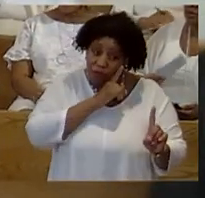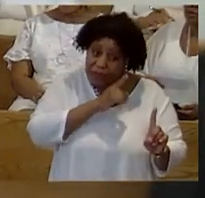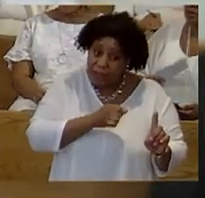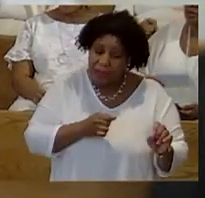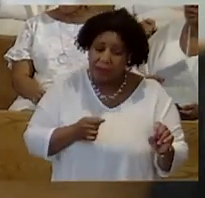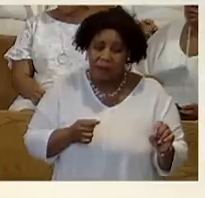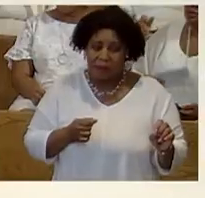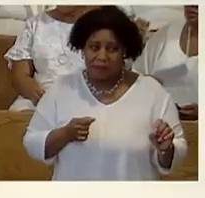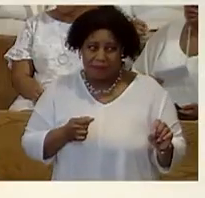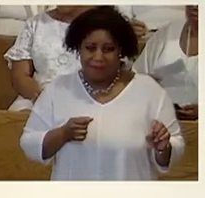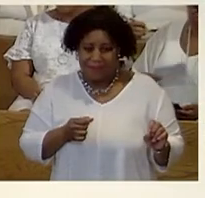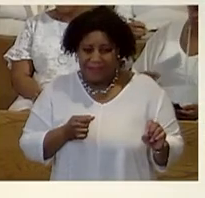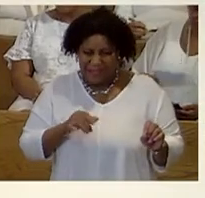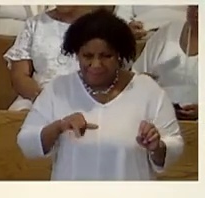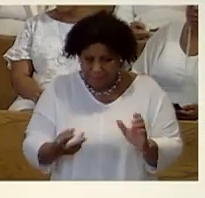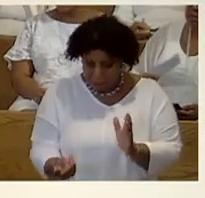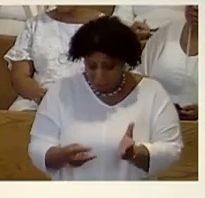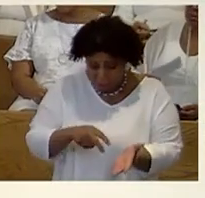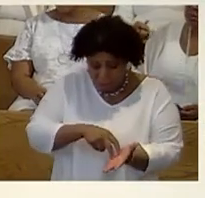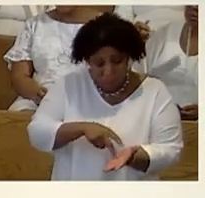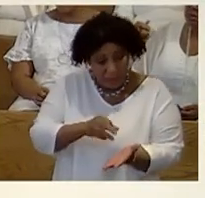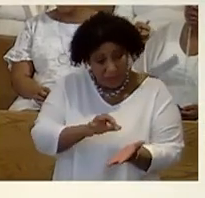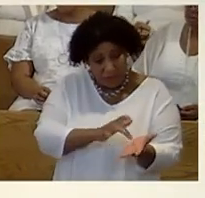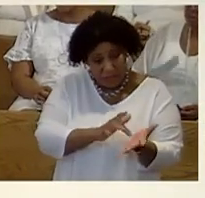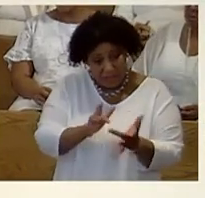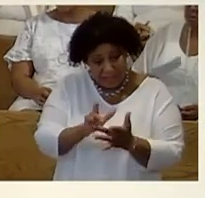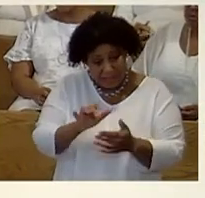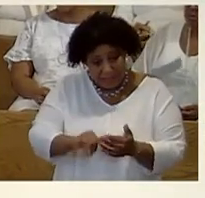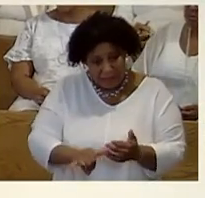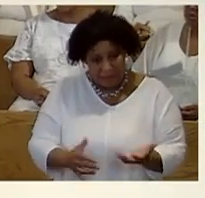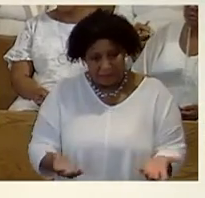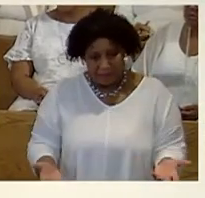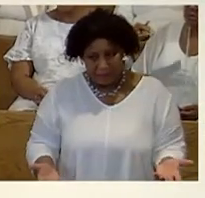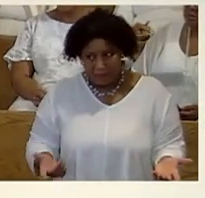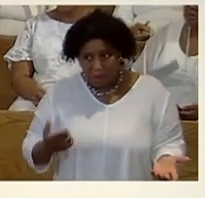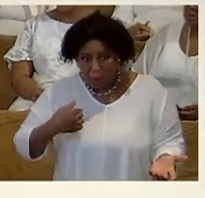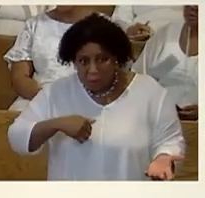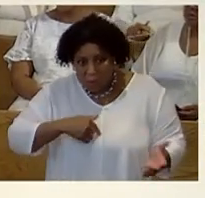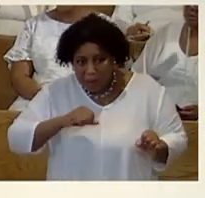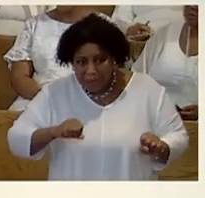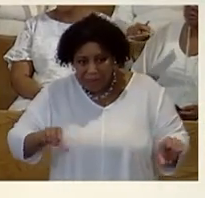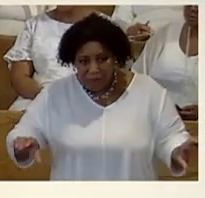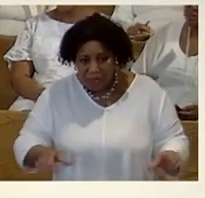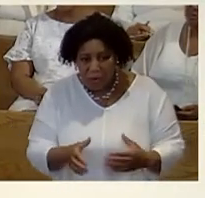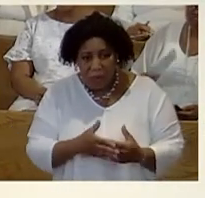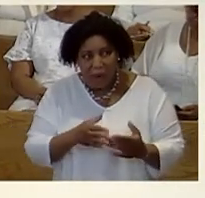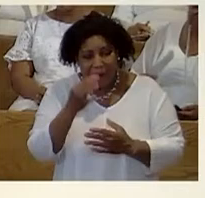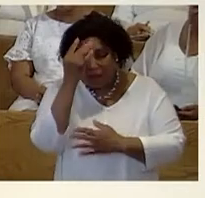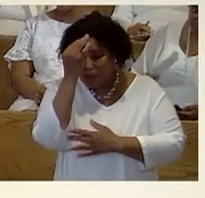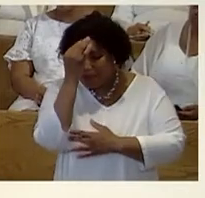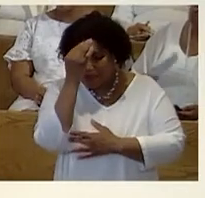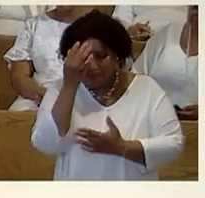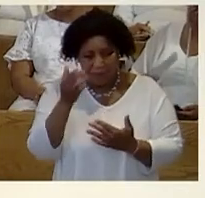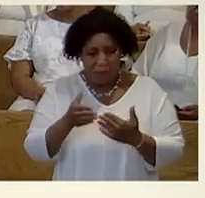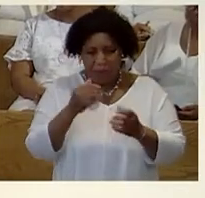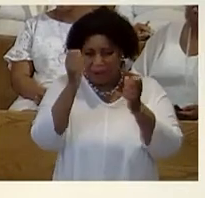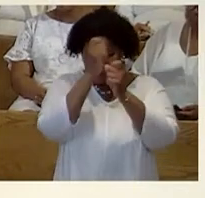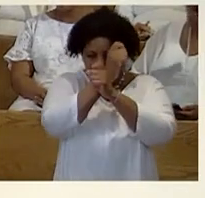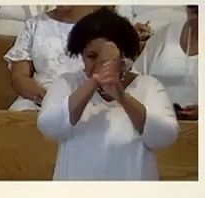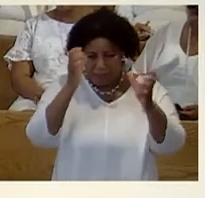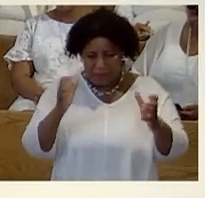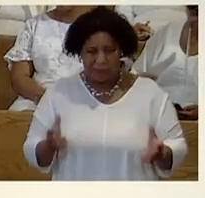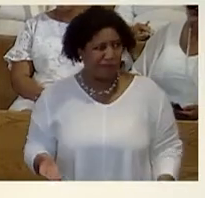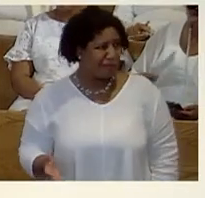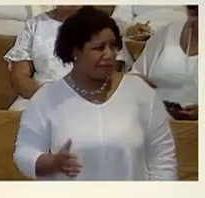that because of the resurrection of Jesus, we able to do whatever we could think or imagine. Now, how do you